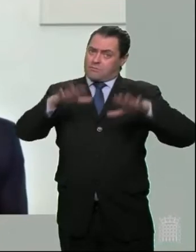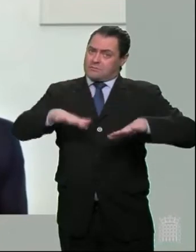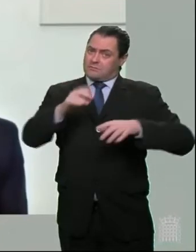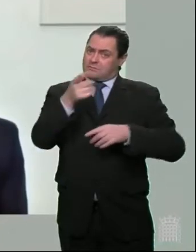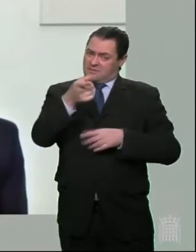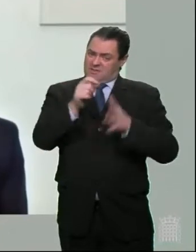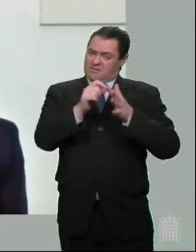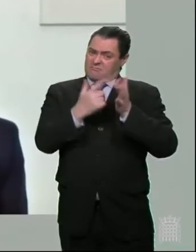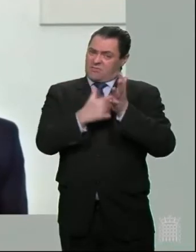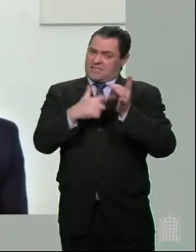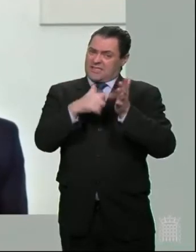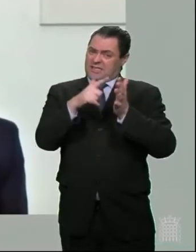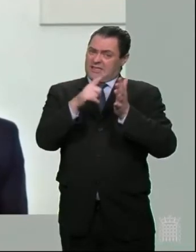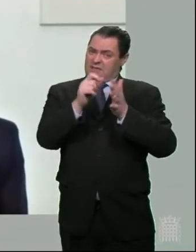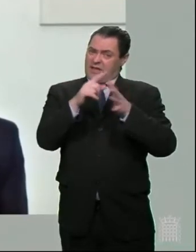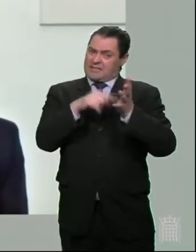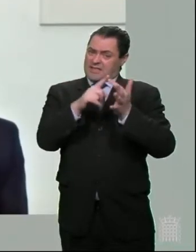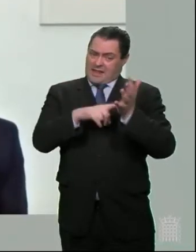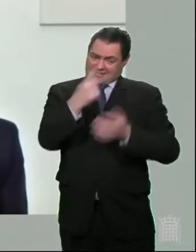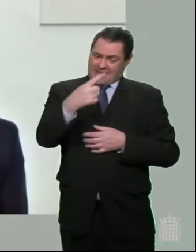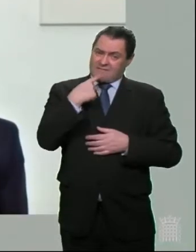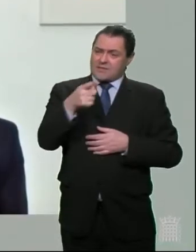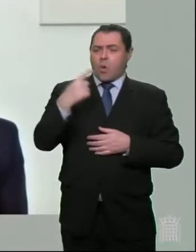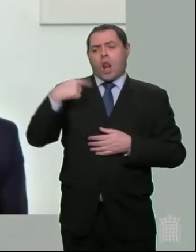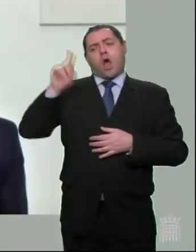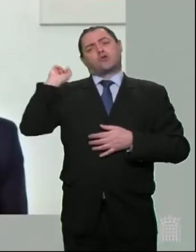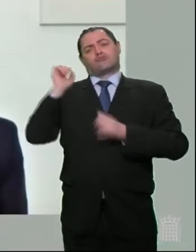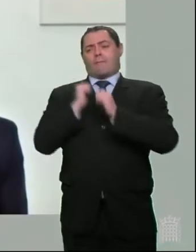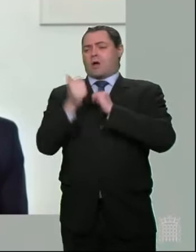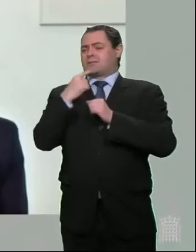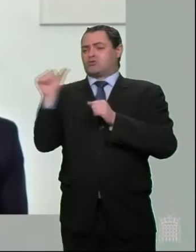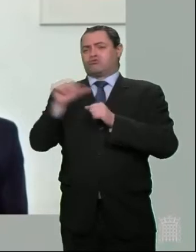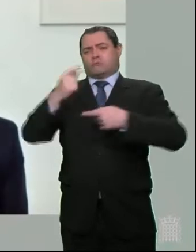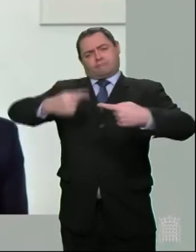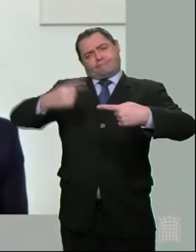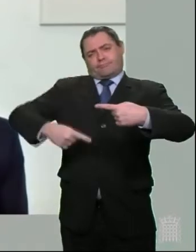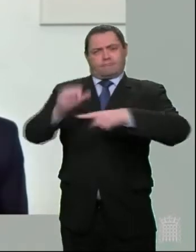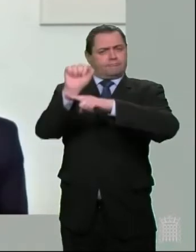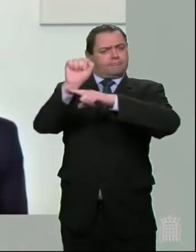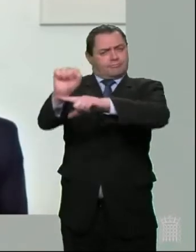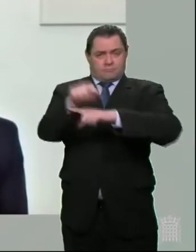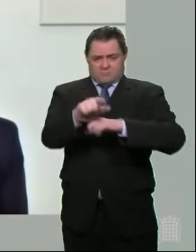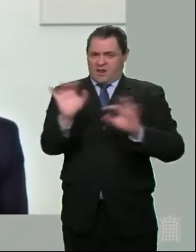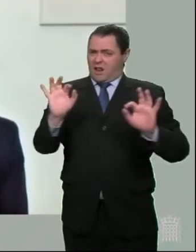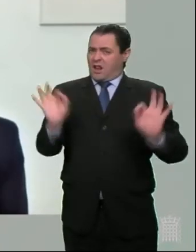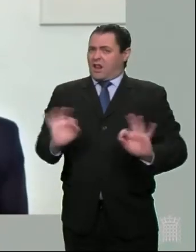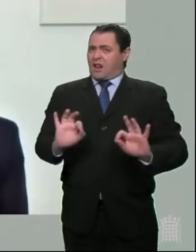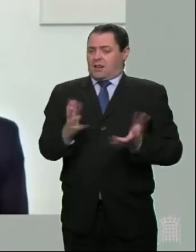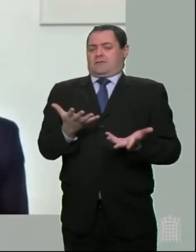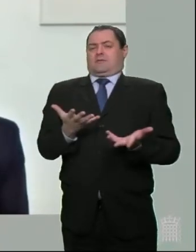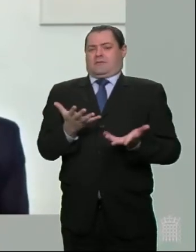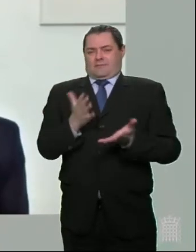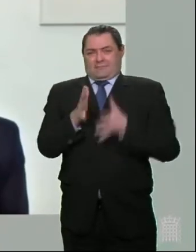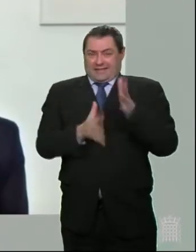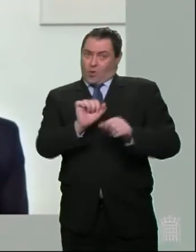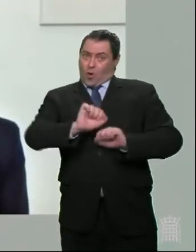the Prime Minister didn't do enough in relation to the borders last year. And I fear that the Prime Minister is repeating the same